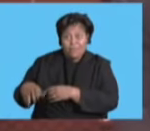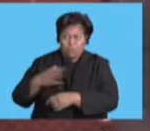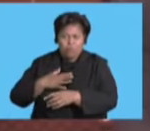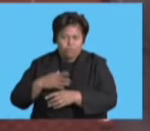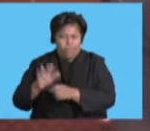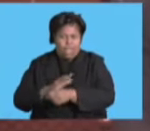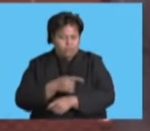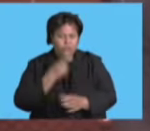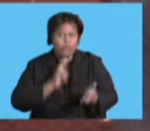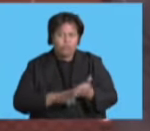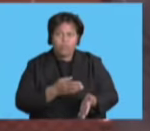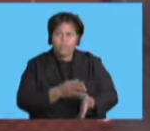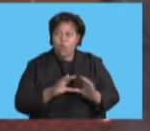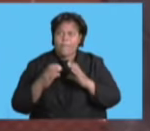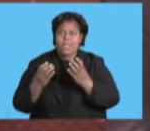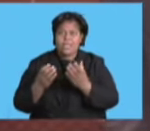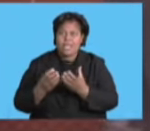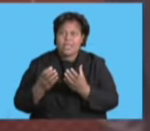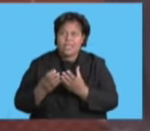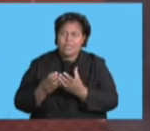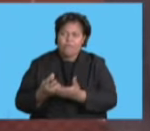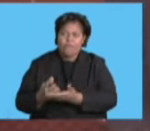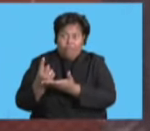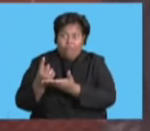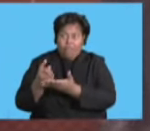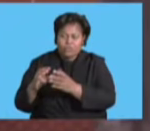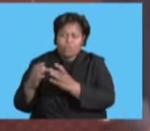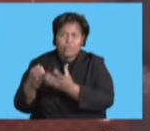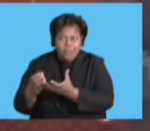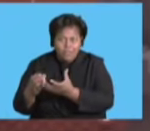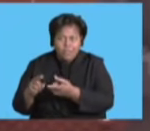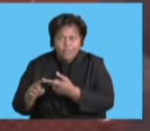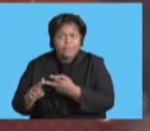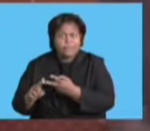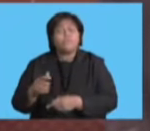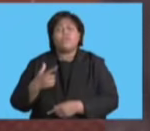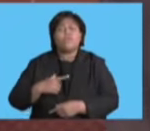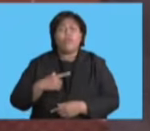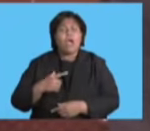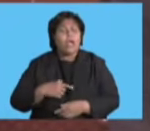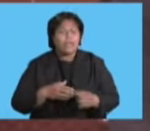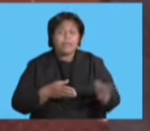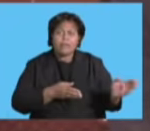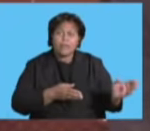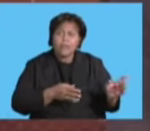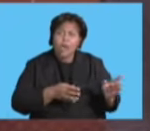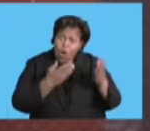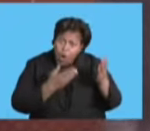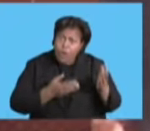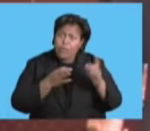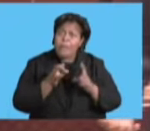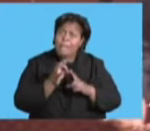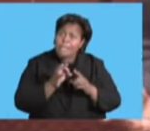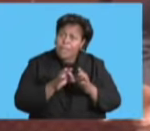committee. Yeah. One wonders, why was Honourable Tikoduadua referred to the Privileges Committee in the